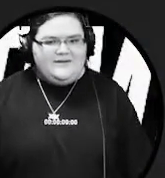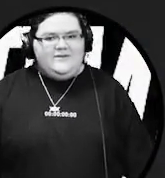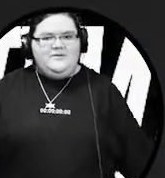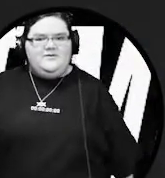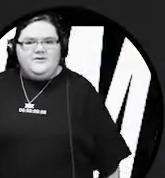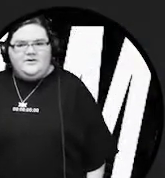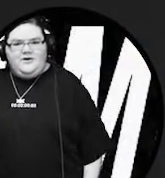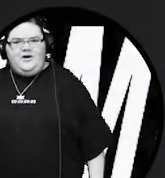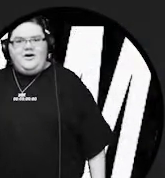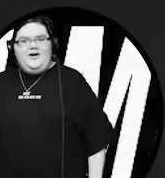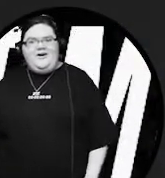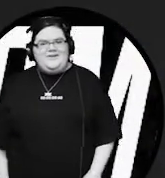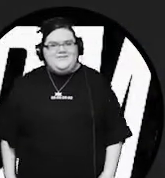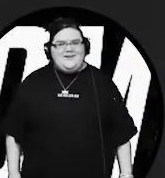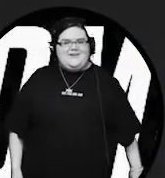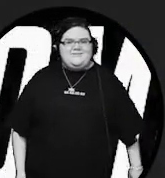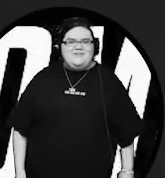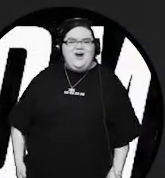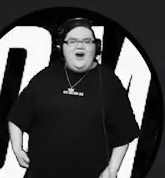Oh, there you go.